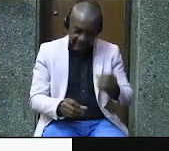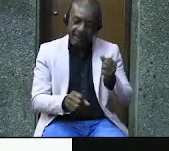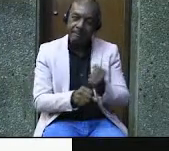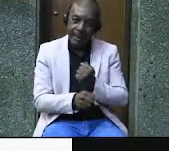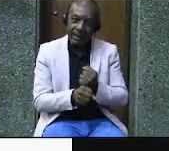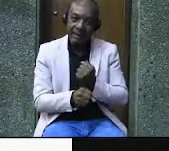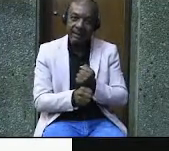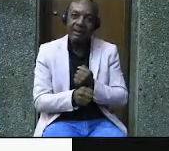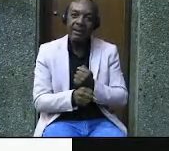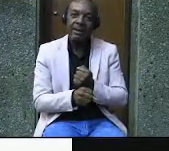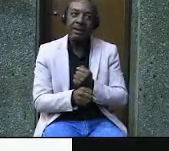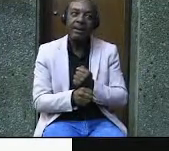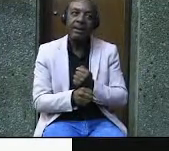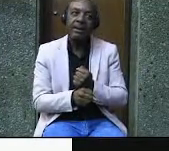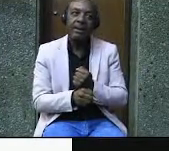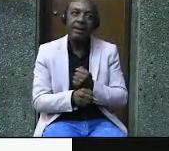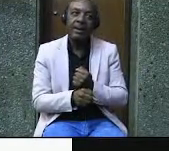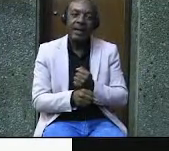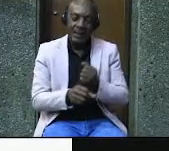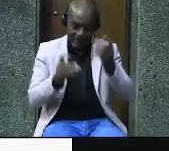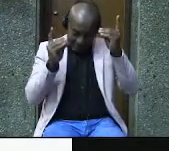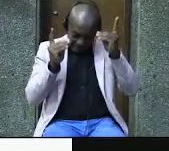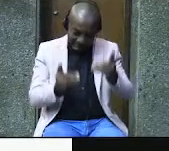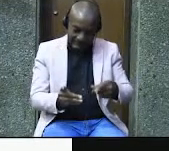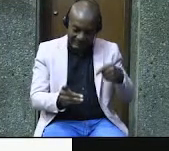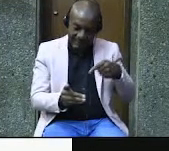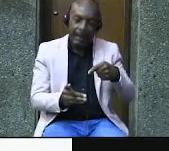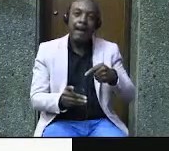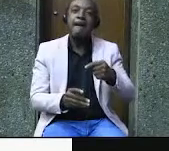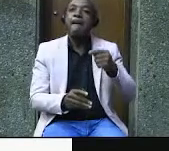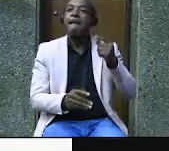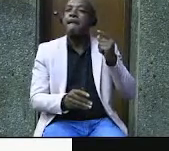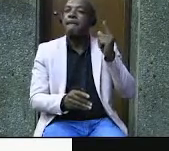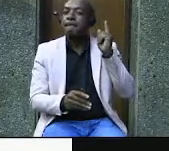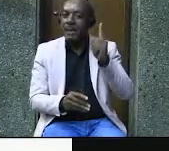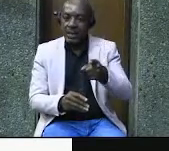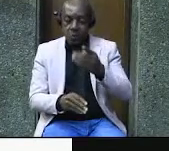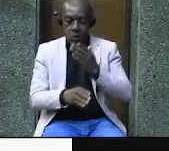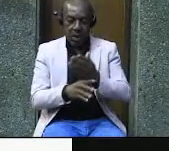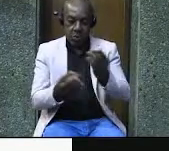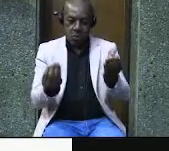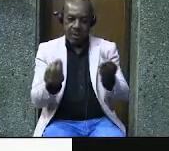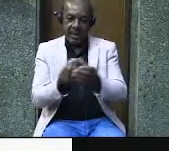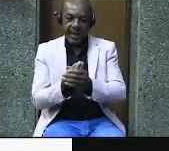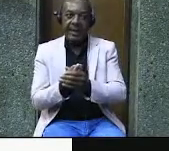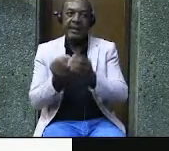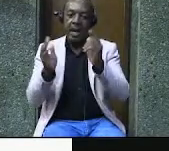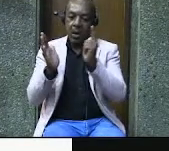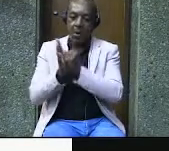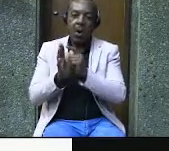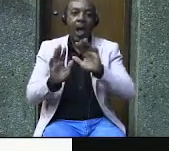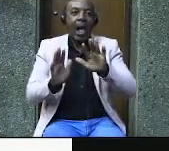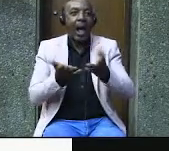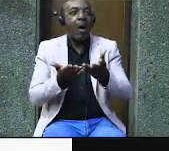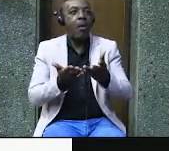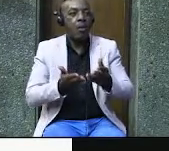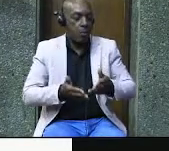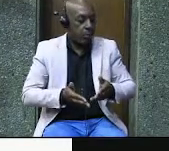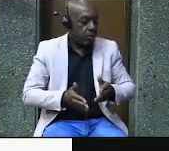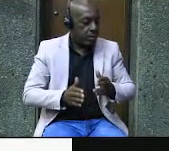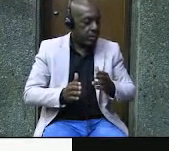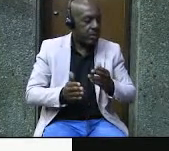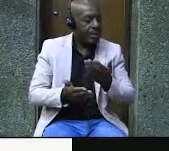it must also be in line with administrative law, because decisions that are taken by